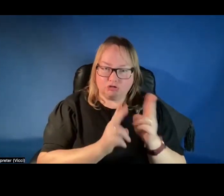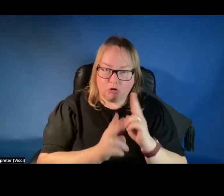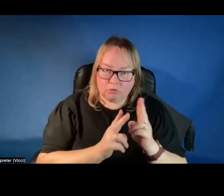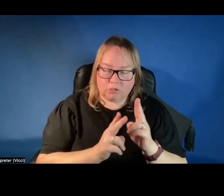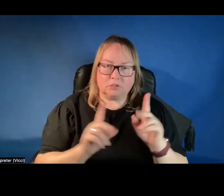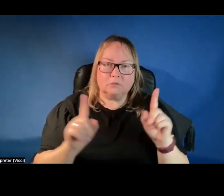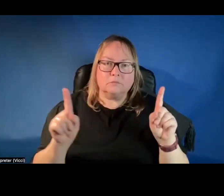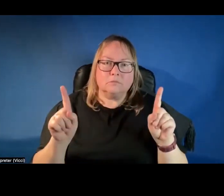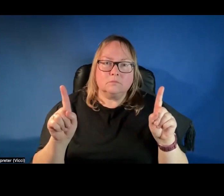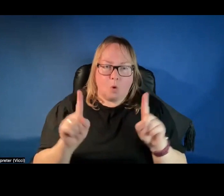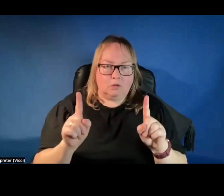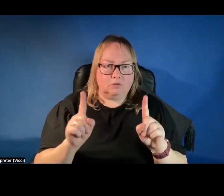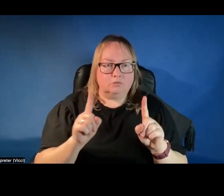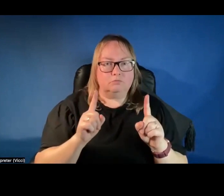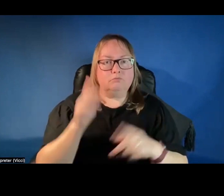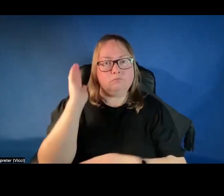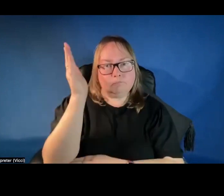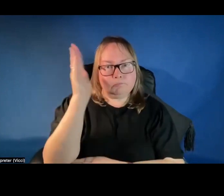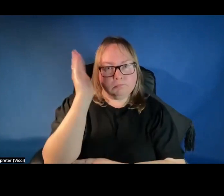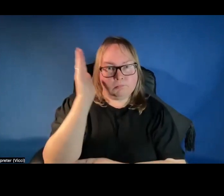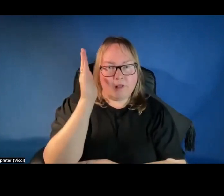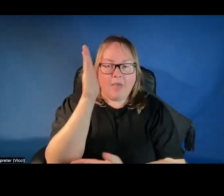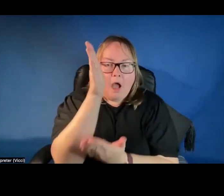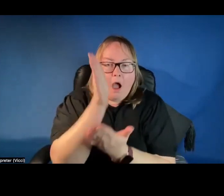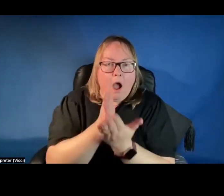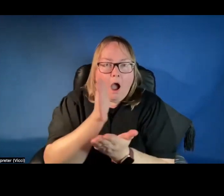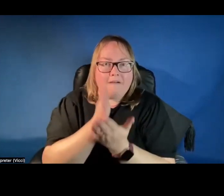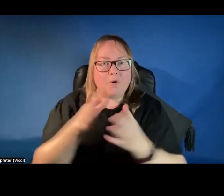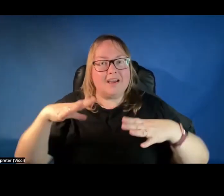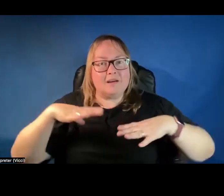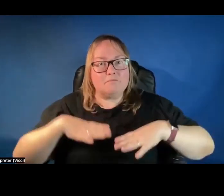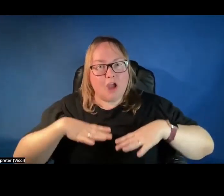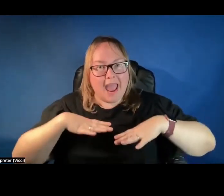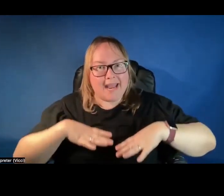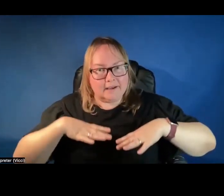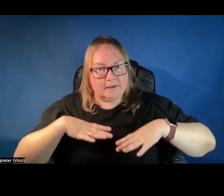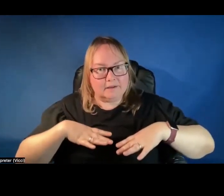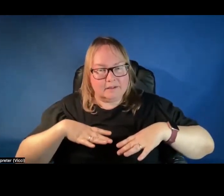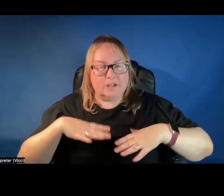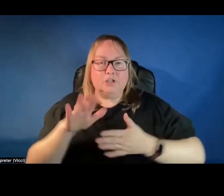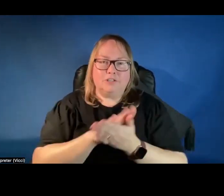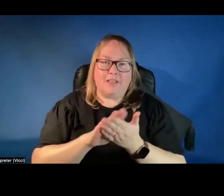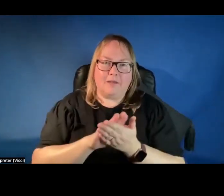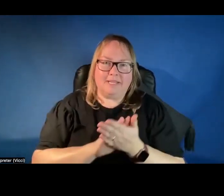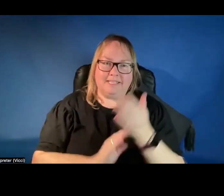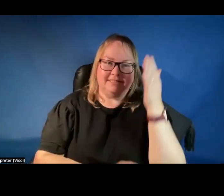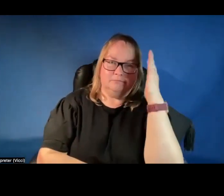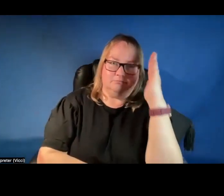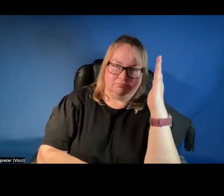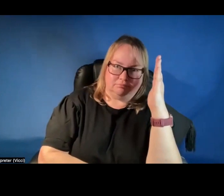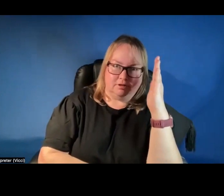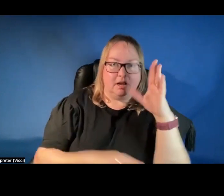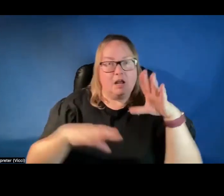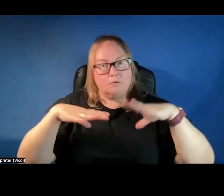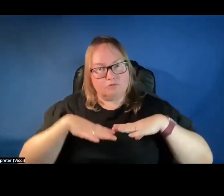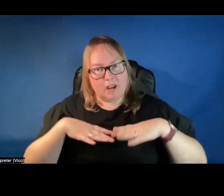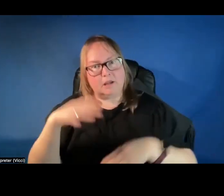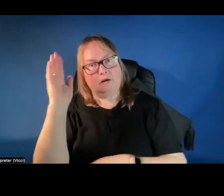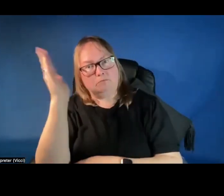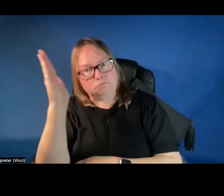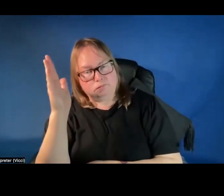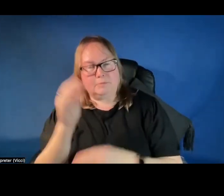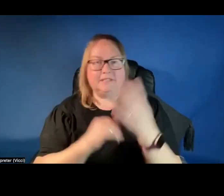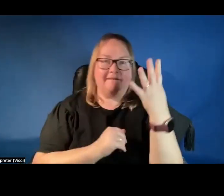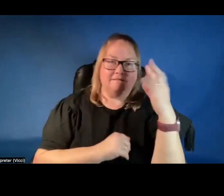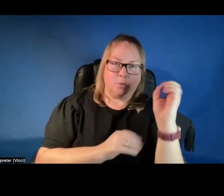take a quick 10-minute break in between. So our session is actually split into 2 halves of 40 minutes. So 40 minutes and then